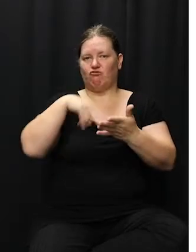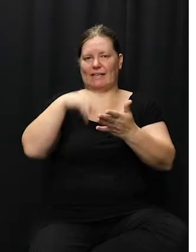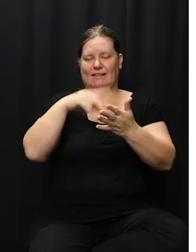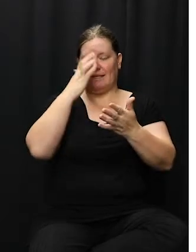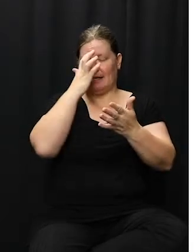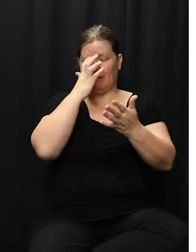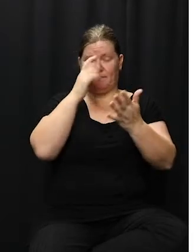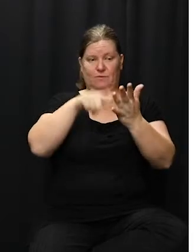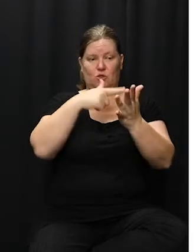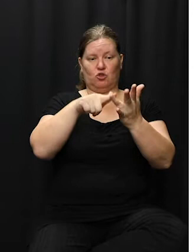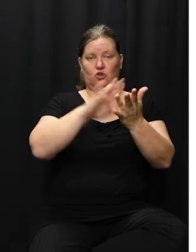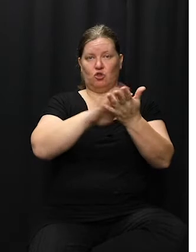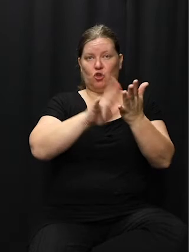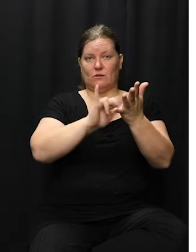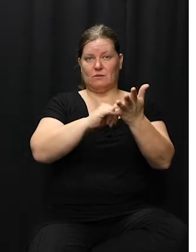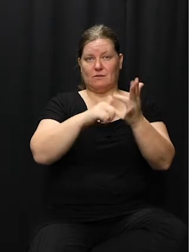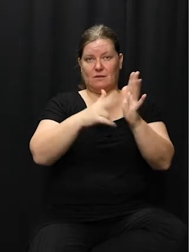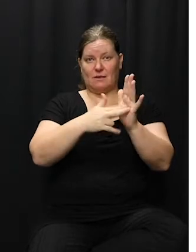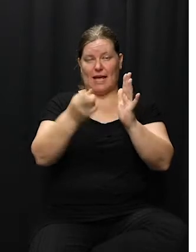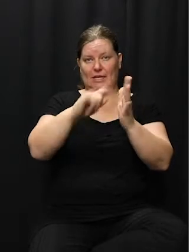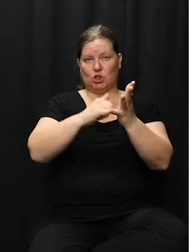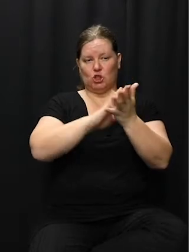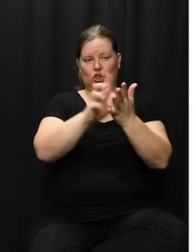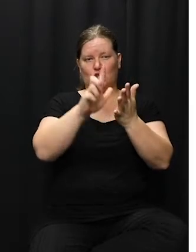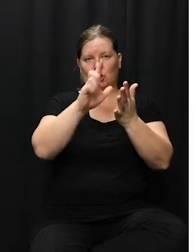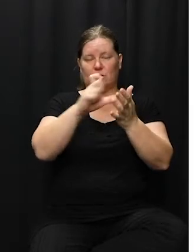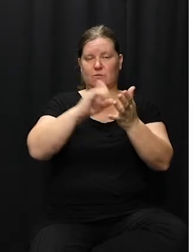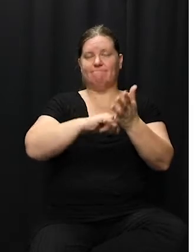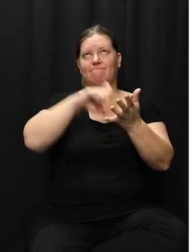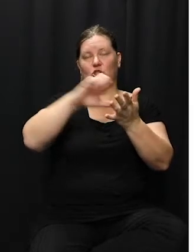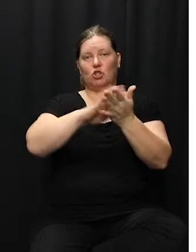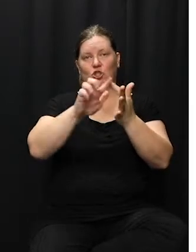you know, you can also read Johnston and Shembry's